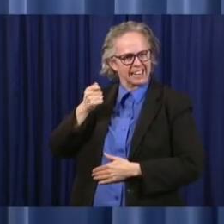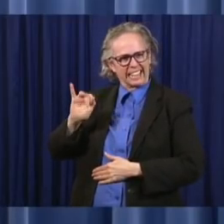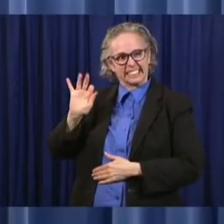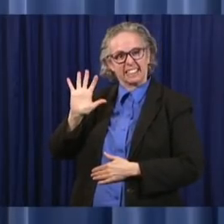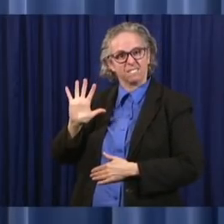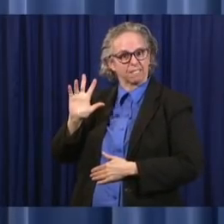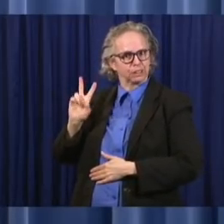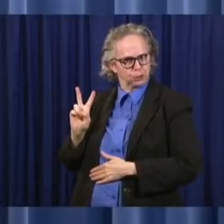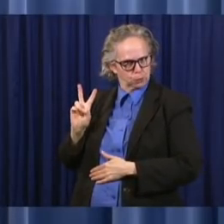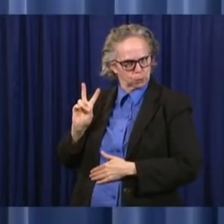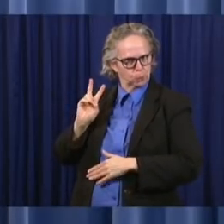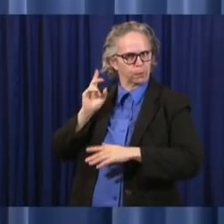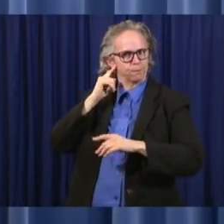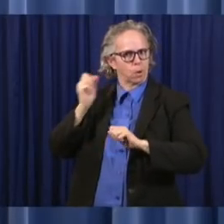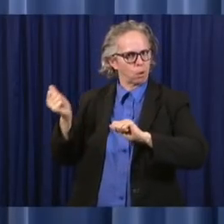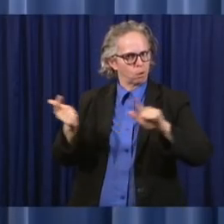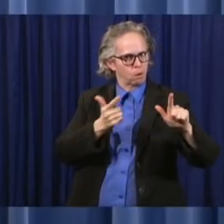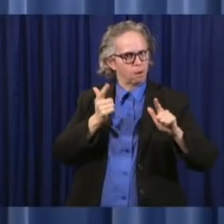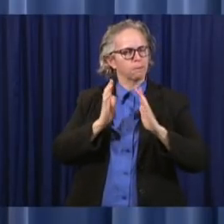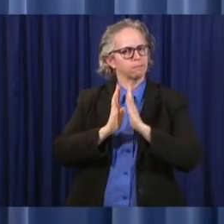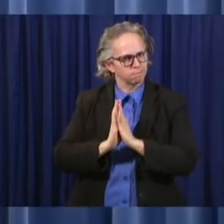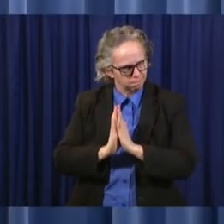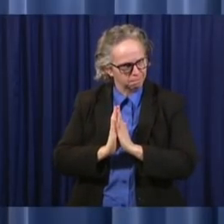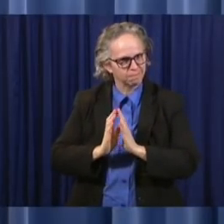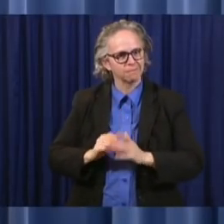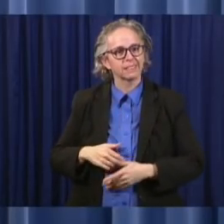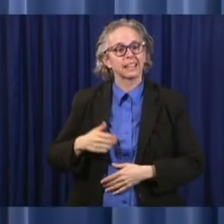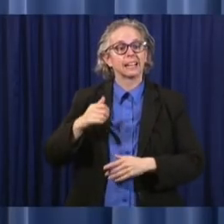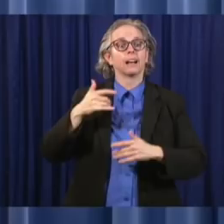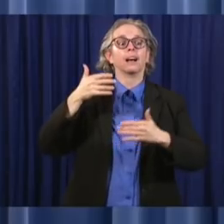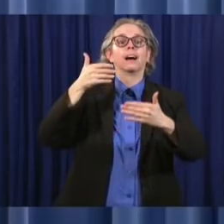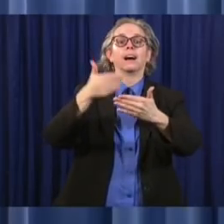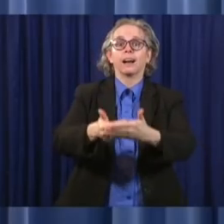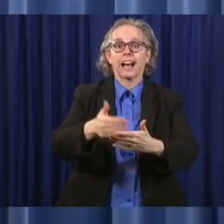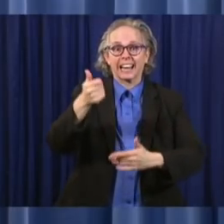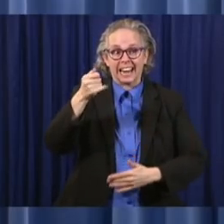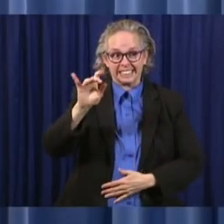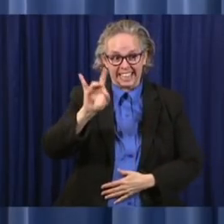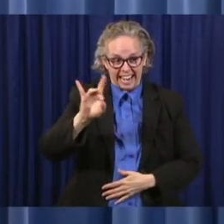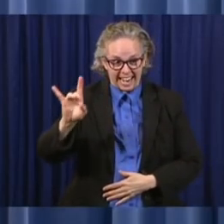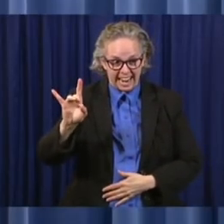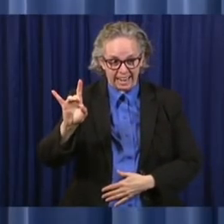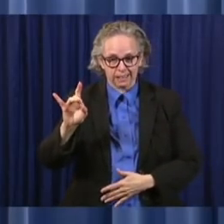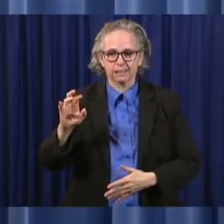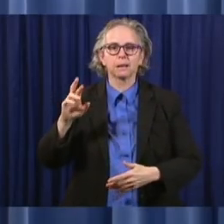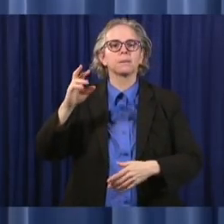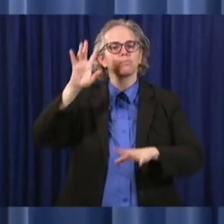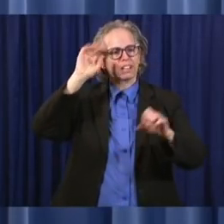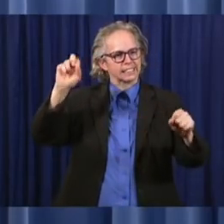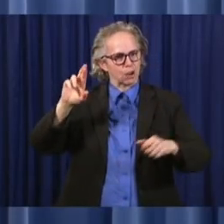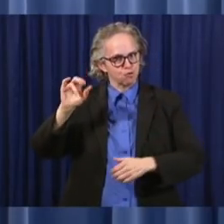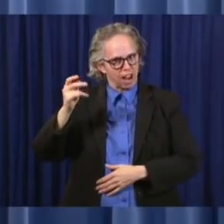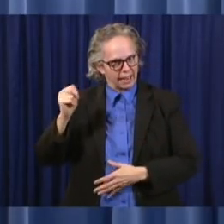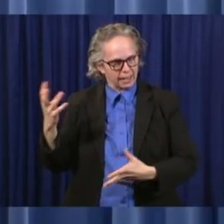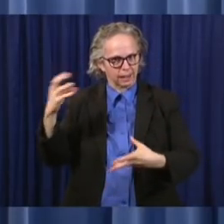and in 1988, President Ronald Reagan signed a law to have the National Day of Prayer occur on the first